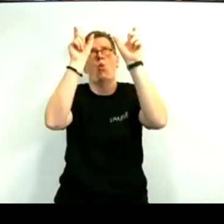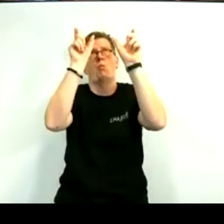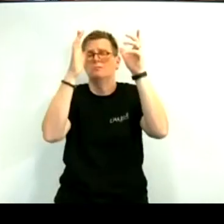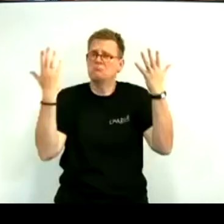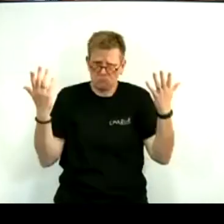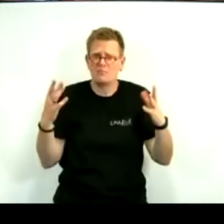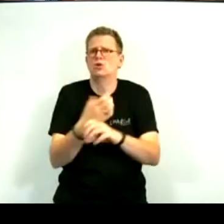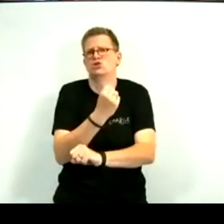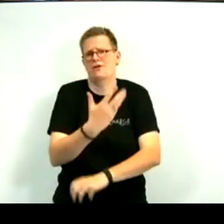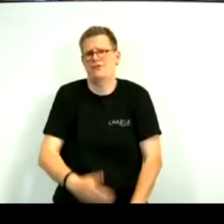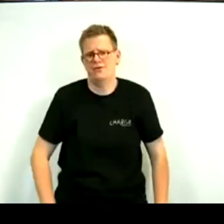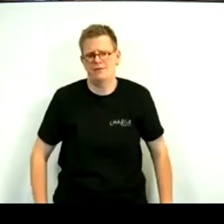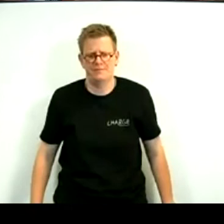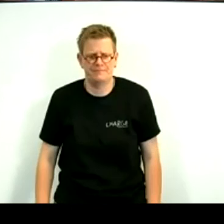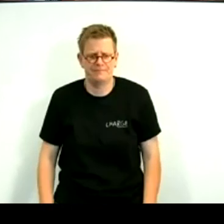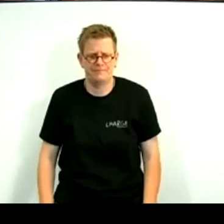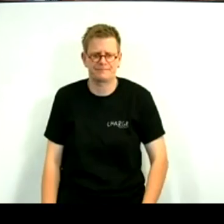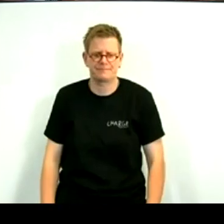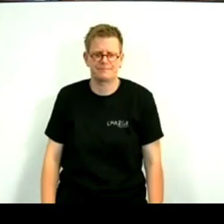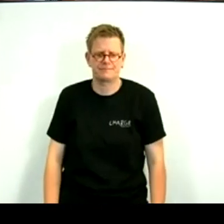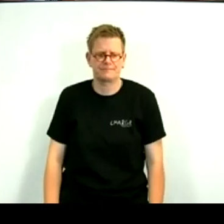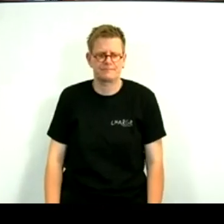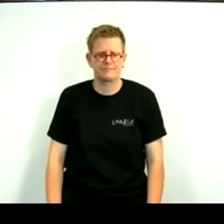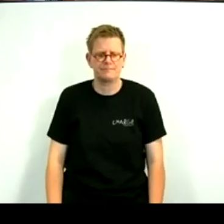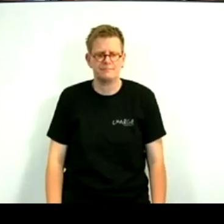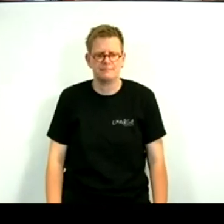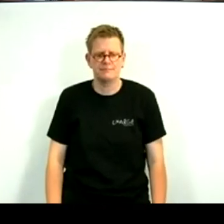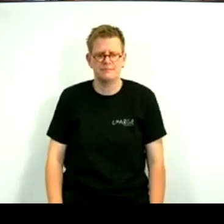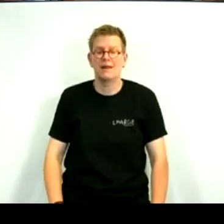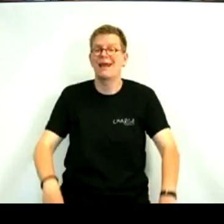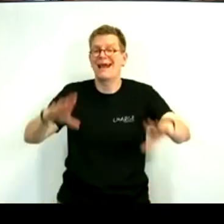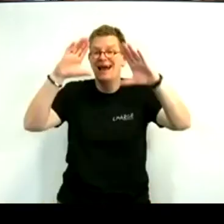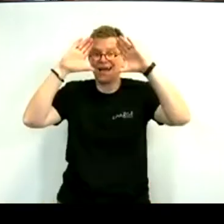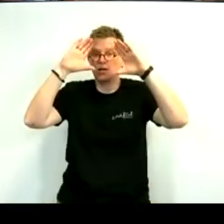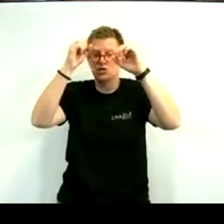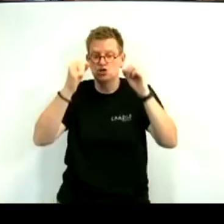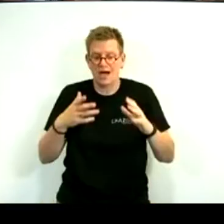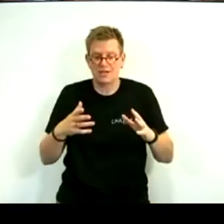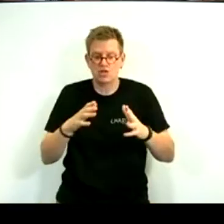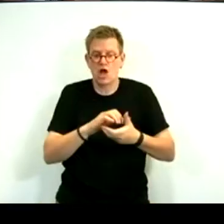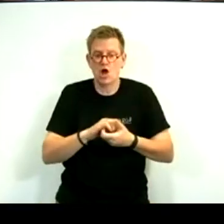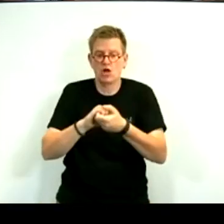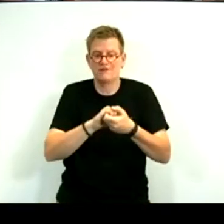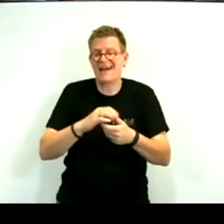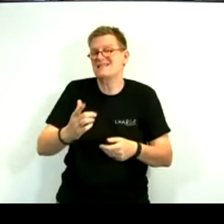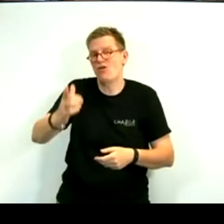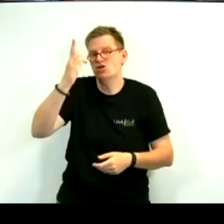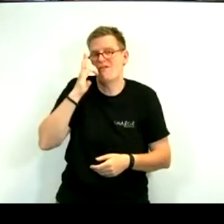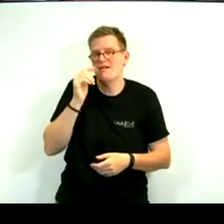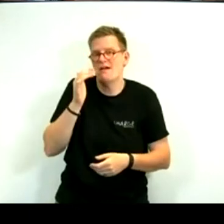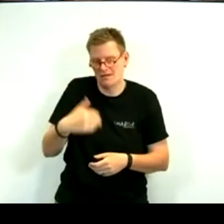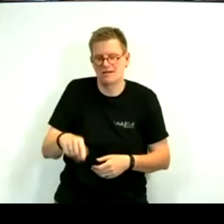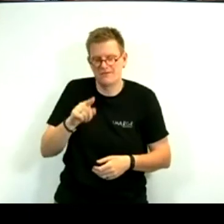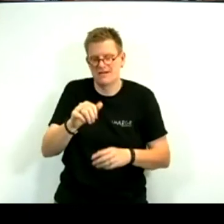picture was taken at the CHARGE-Konferenz 2 years ago by a parent I know who's a wonderful professional